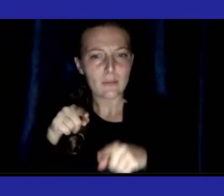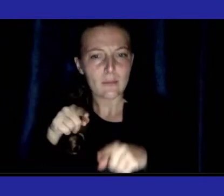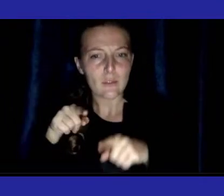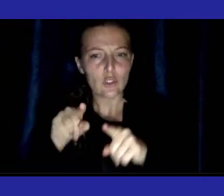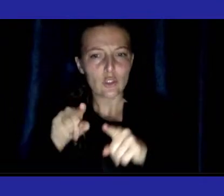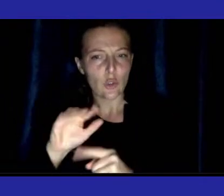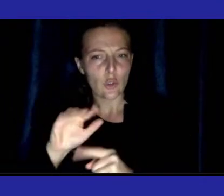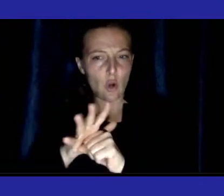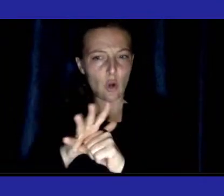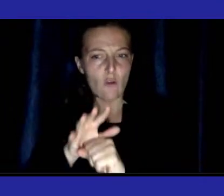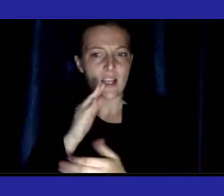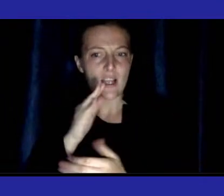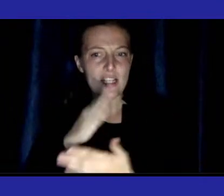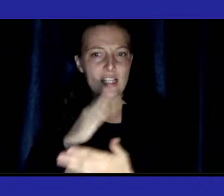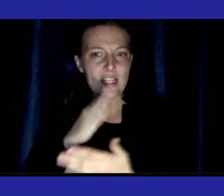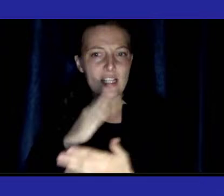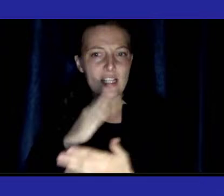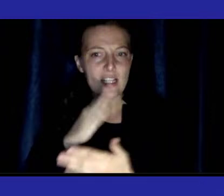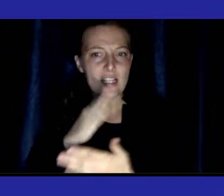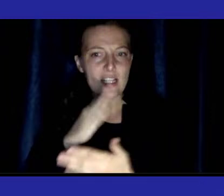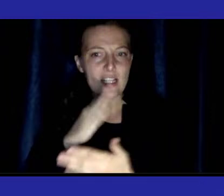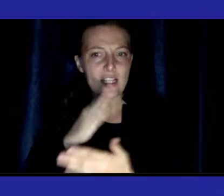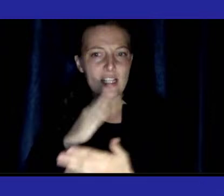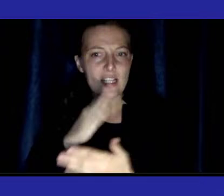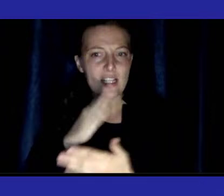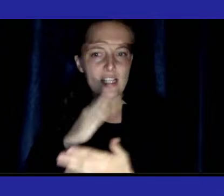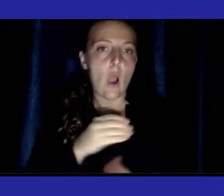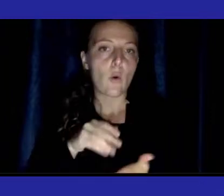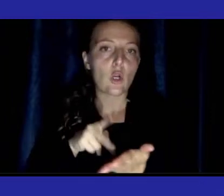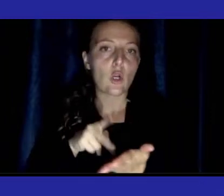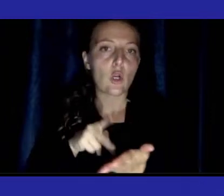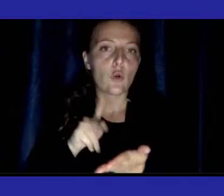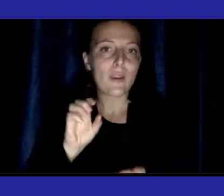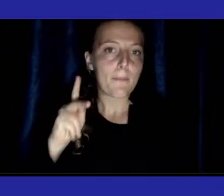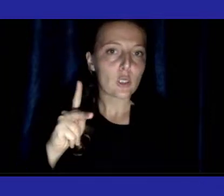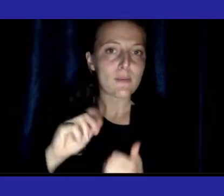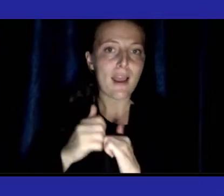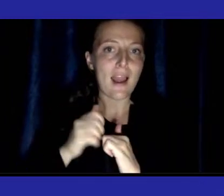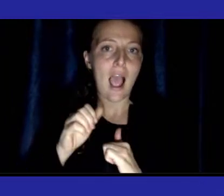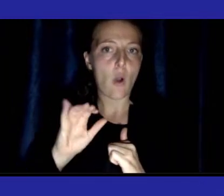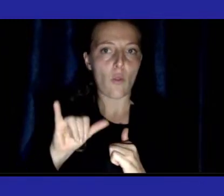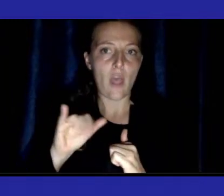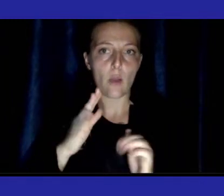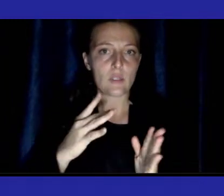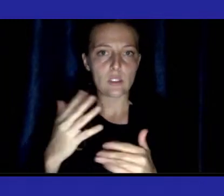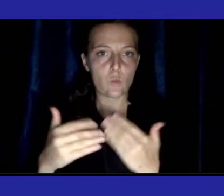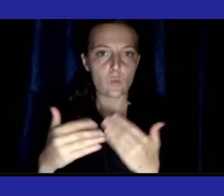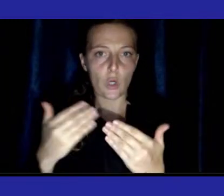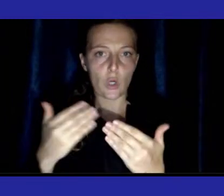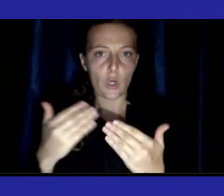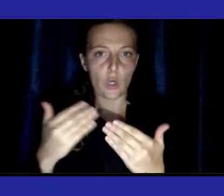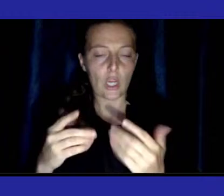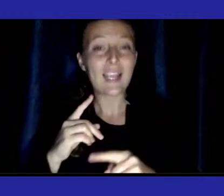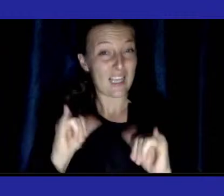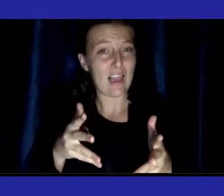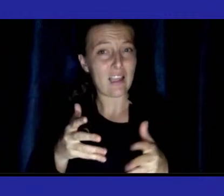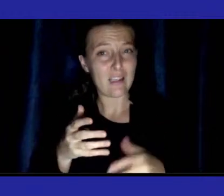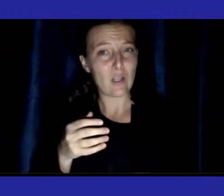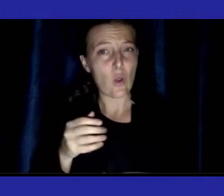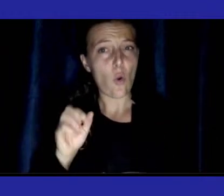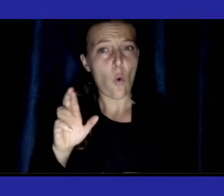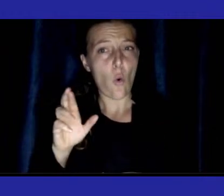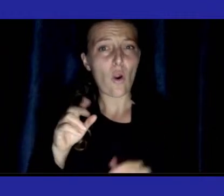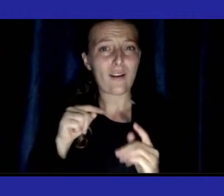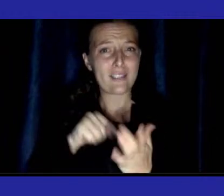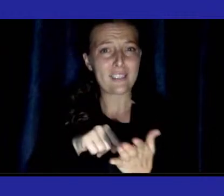reimbursement and how that was working. Is this still a little bit of that overhang, or do we think this is a more stable level at